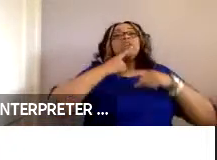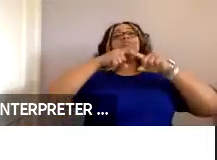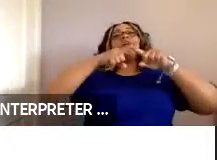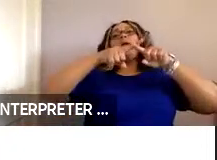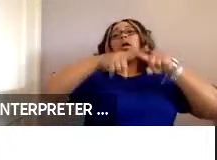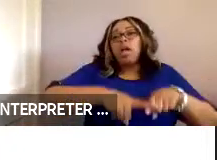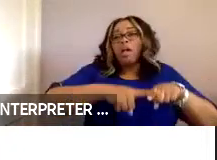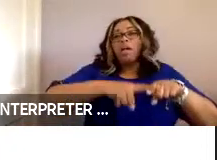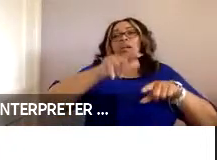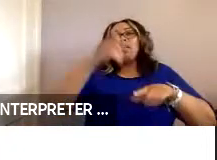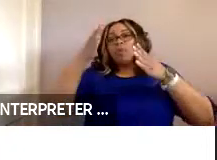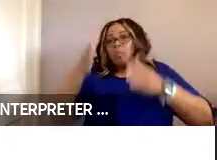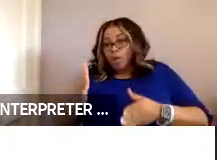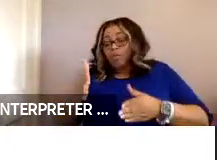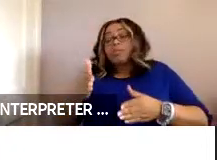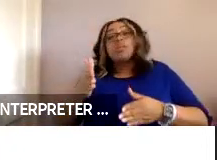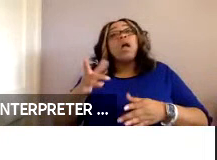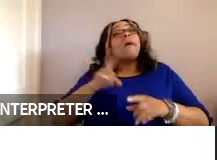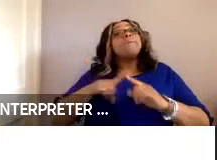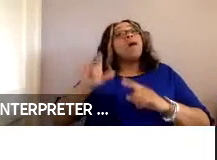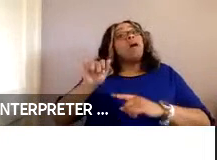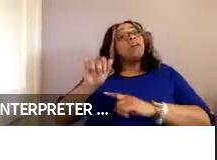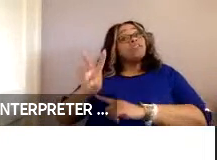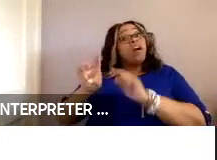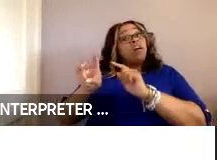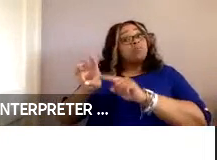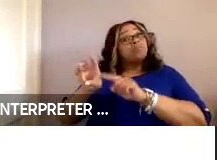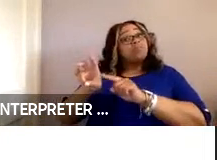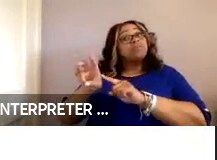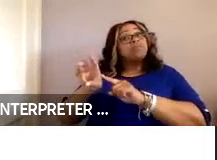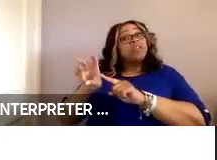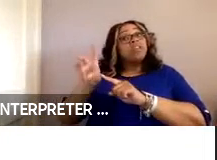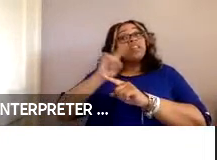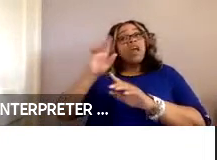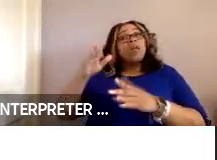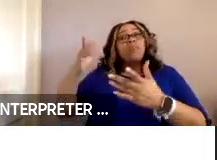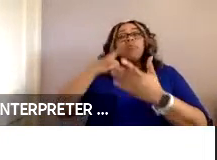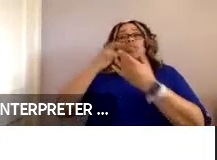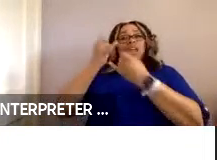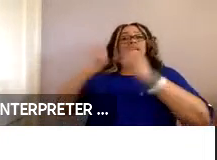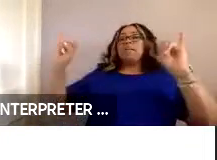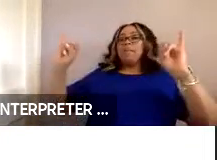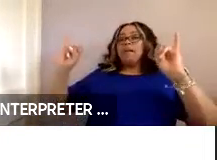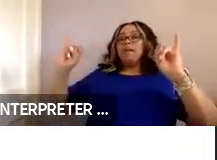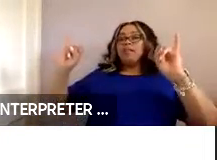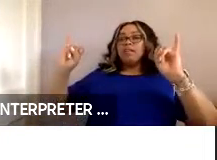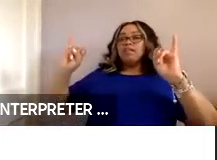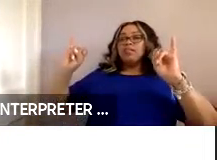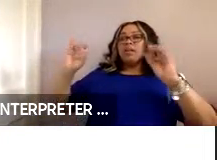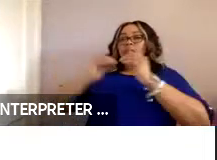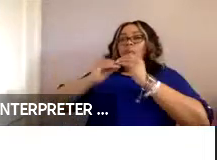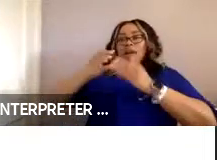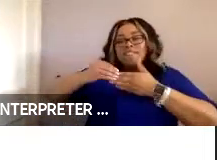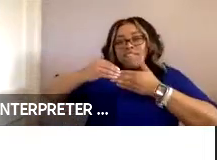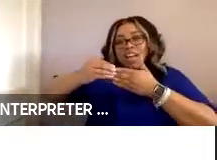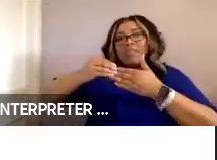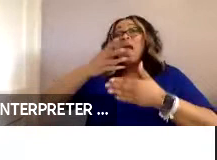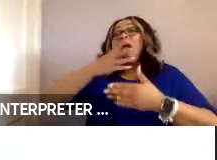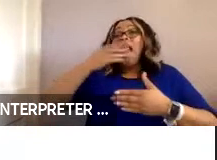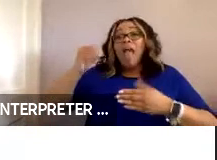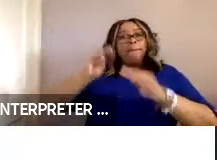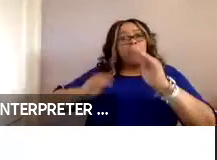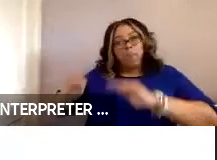on someone else, whereas autonomous vehicles promote independence, flexibility, and